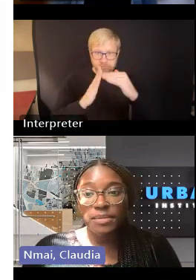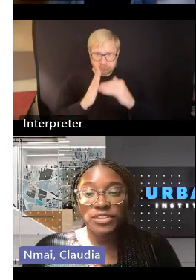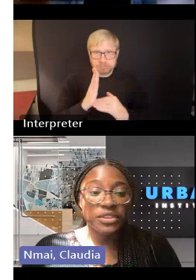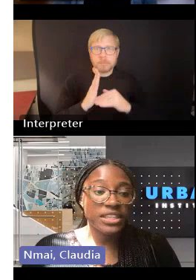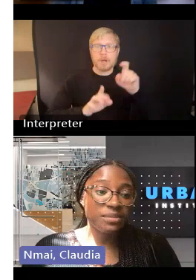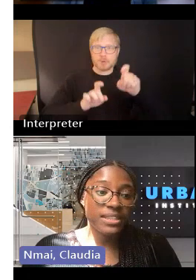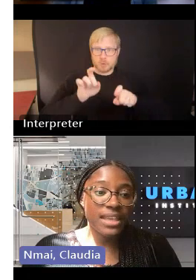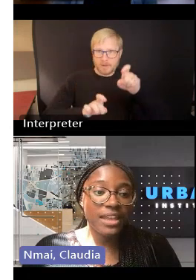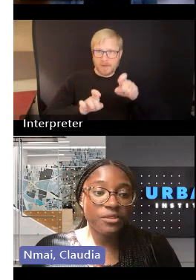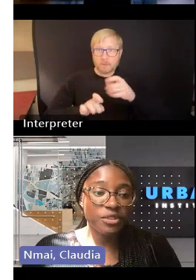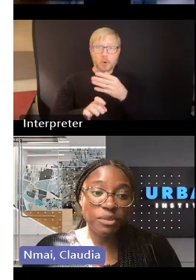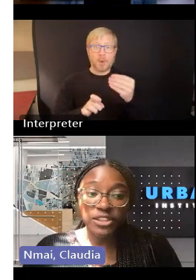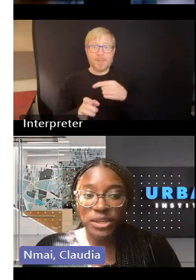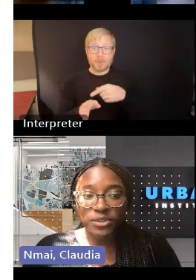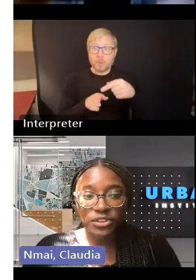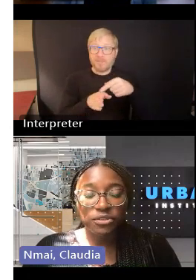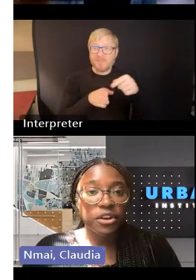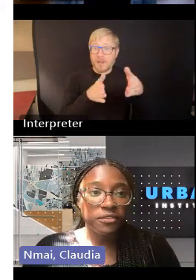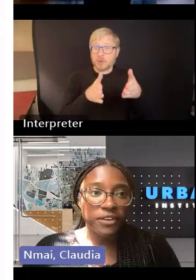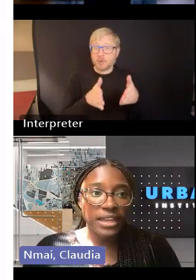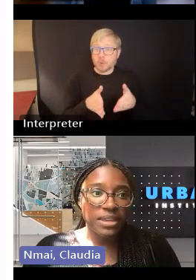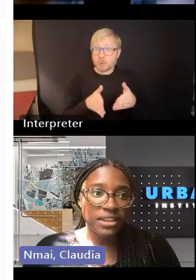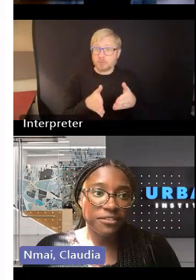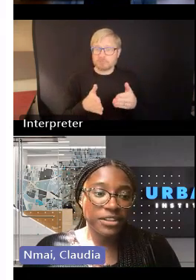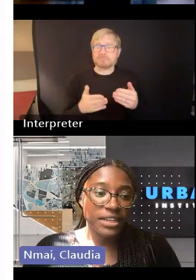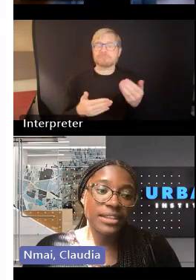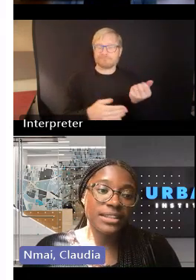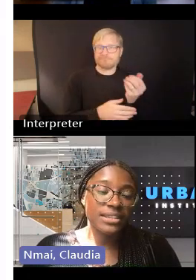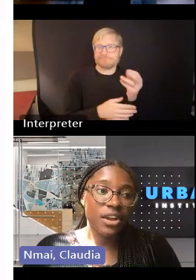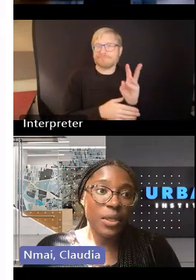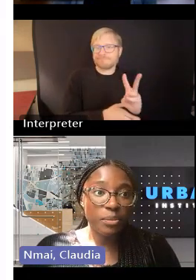16. And so this means that the response rate was too low for